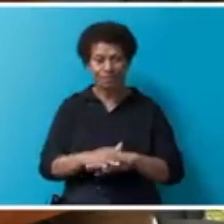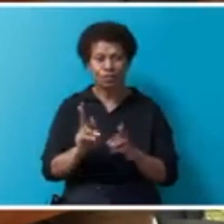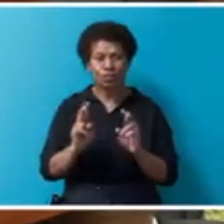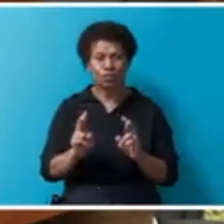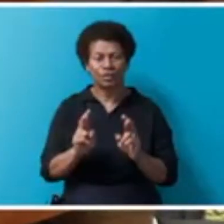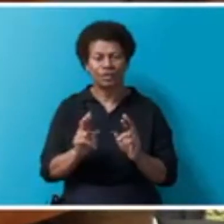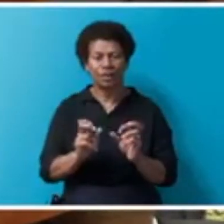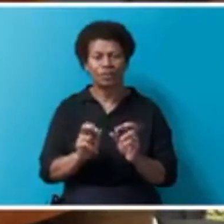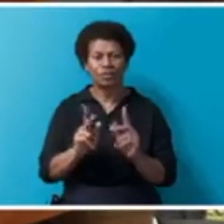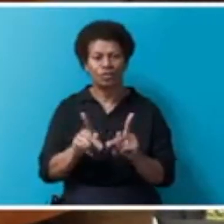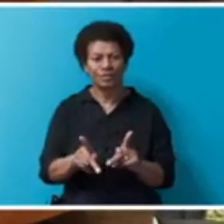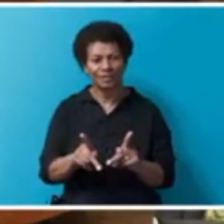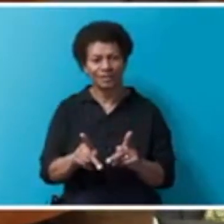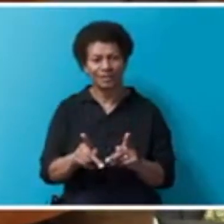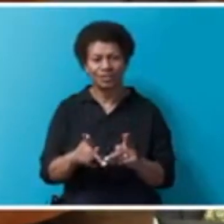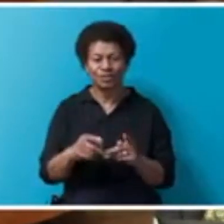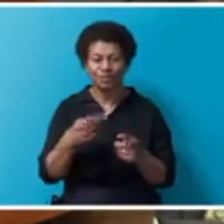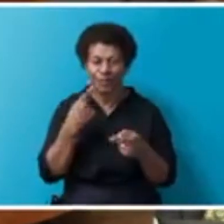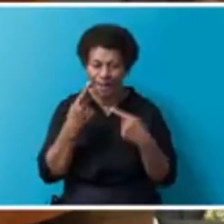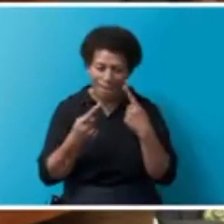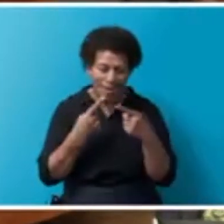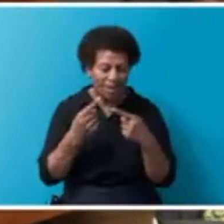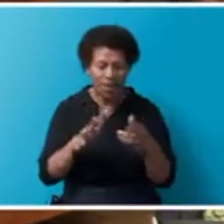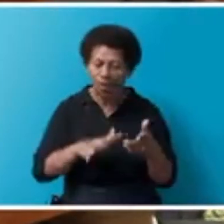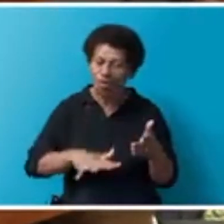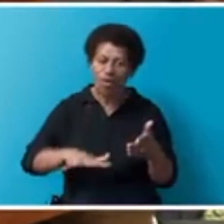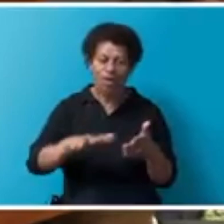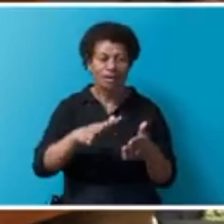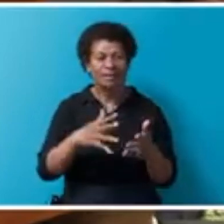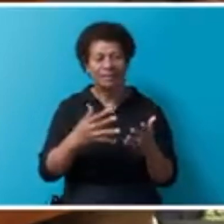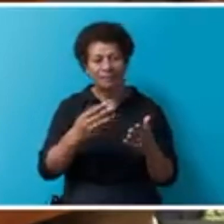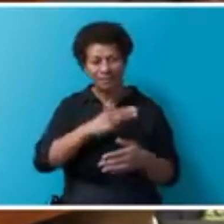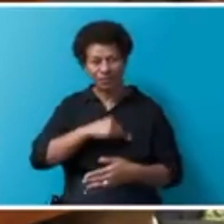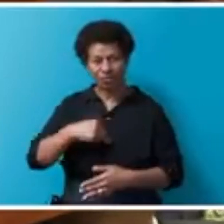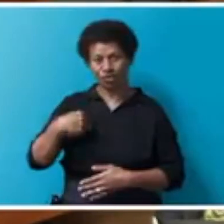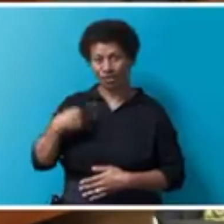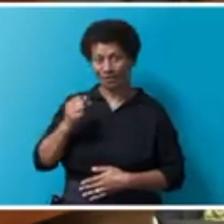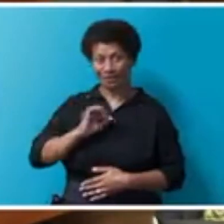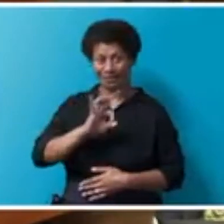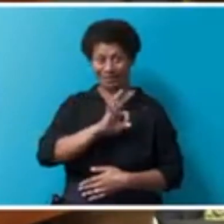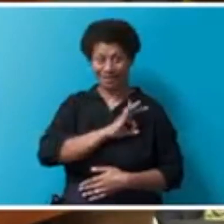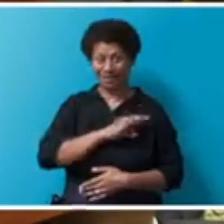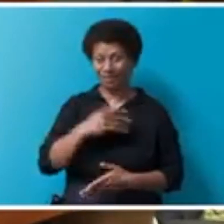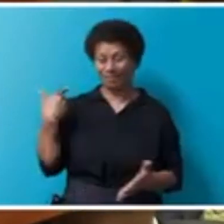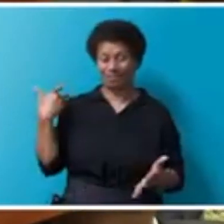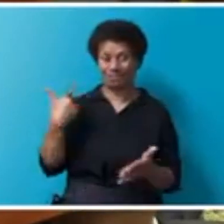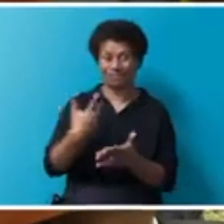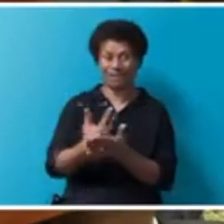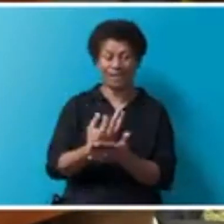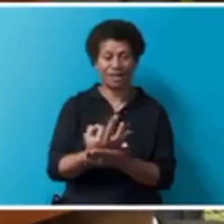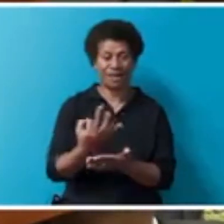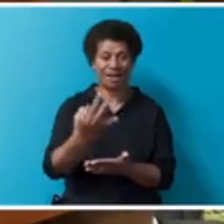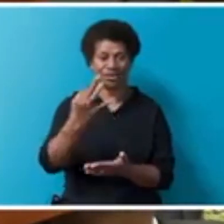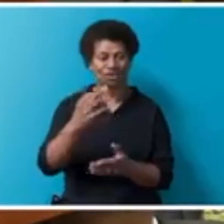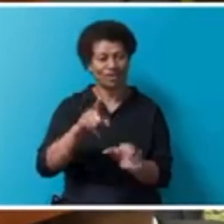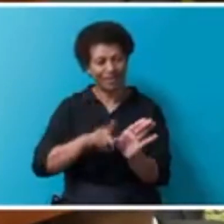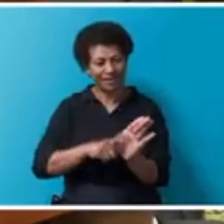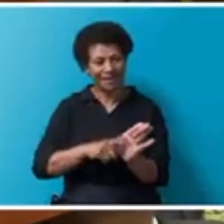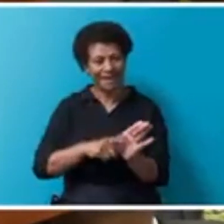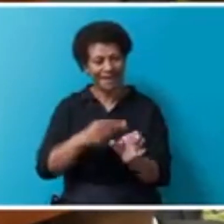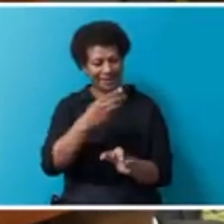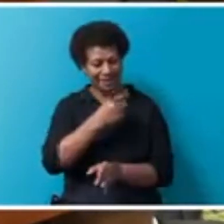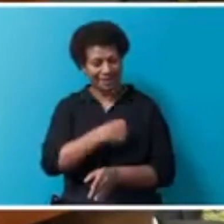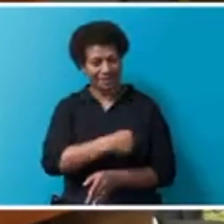to commend all my ministry staff for their commitment and dedication throughout this financial year. Their hard work and dedication